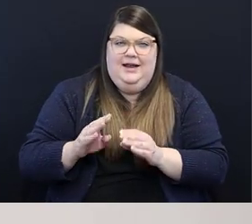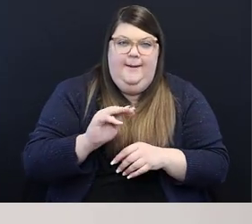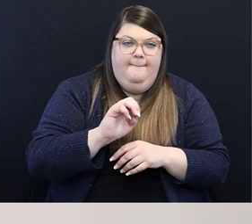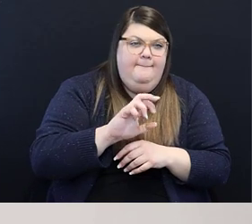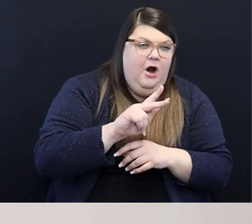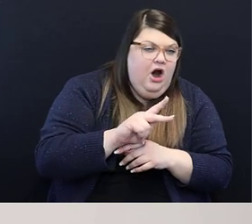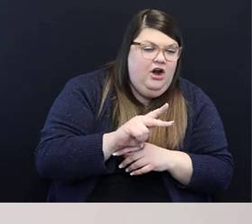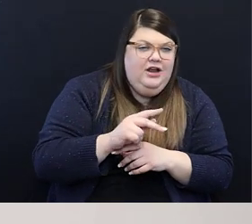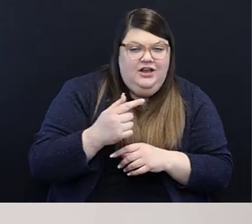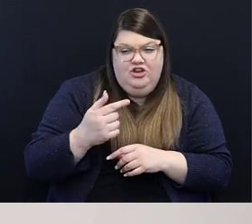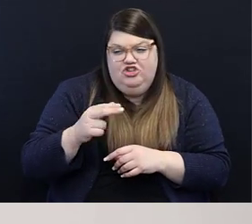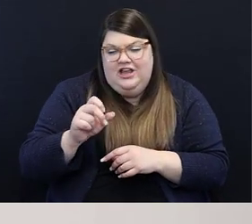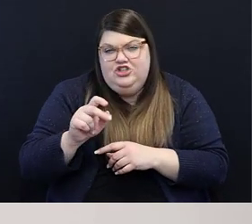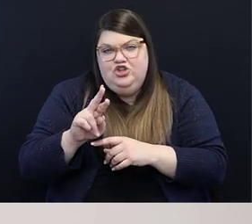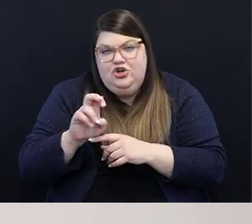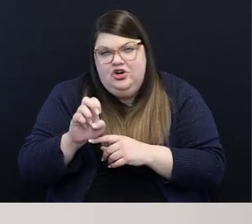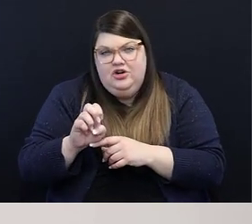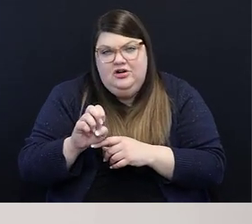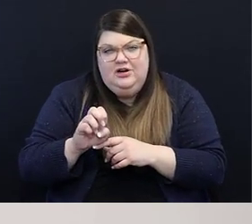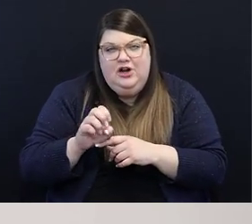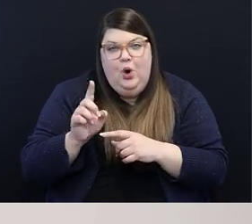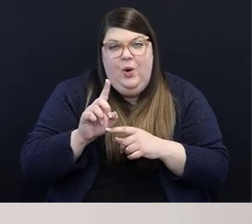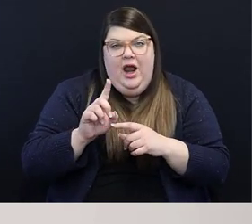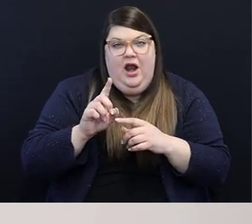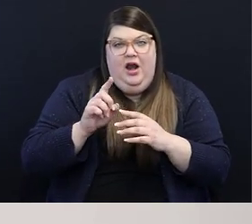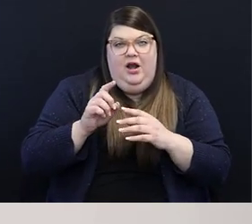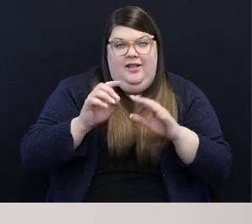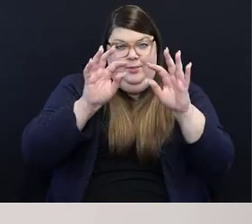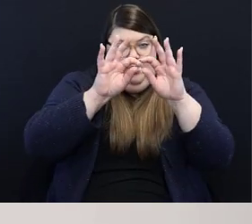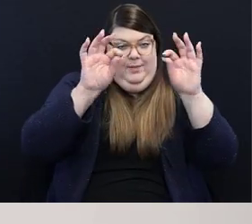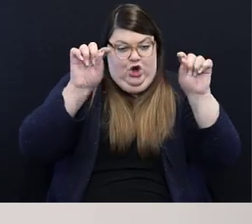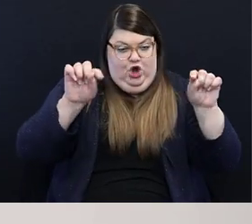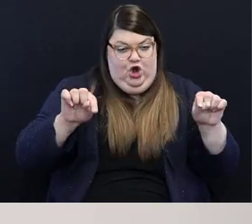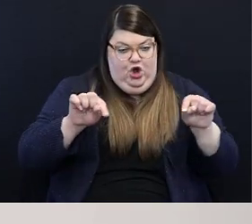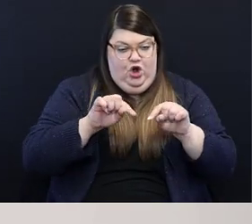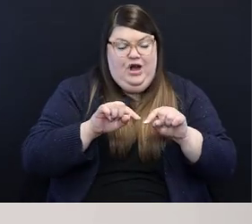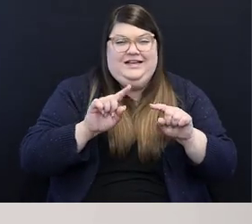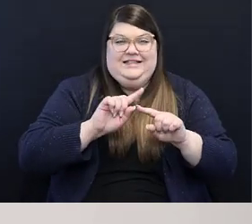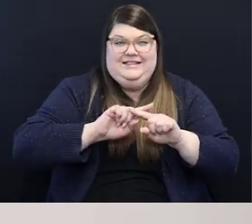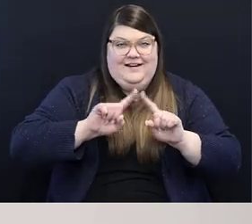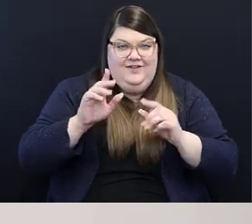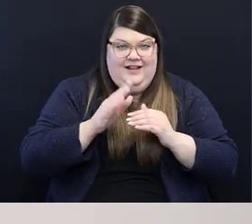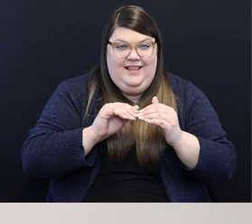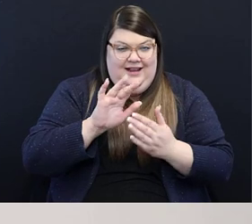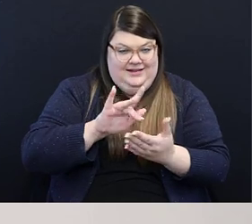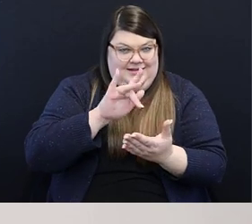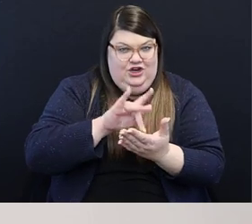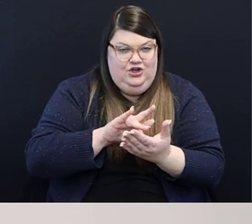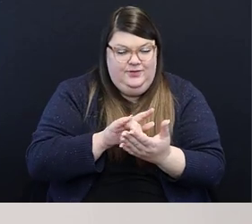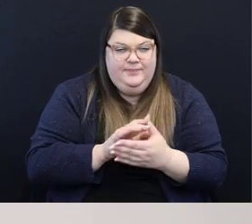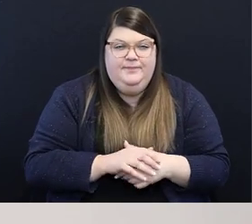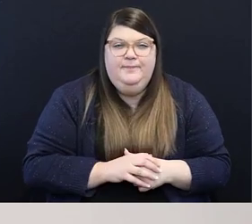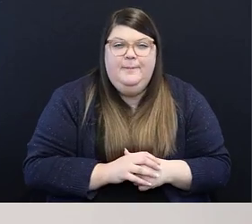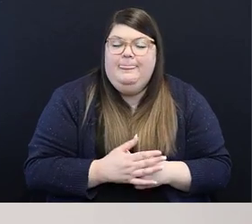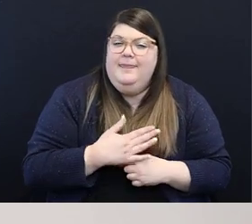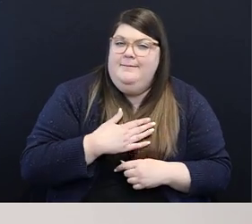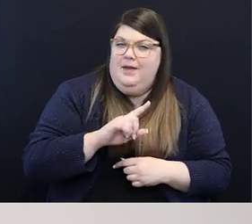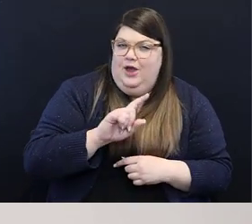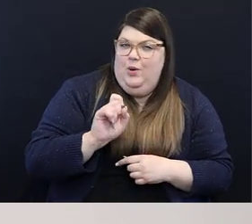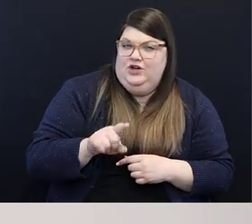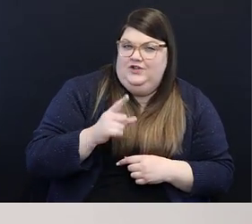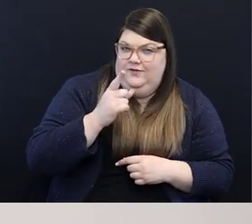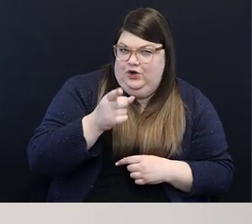the perimeter of the painting while there's something completely different happening towards the center. So my question for you